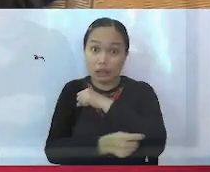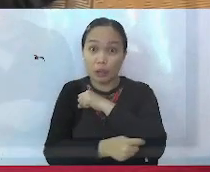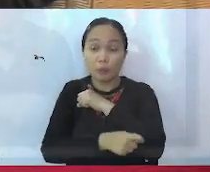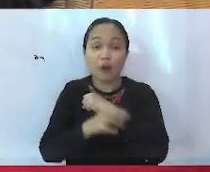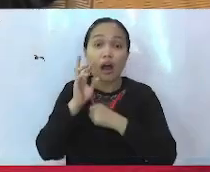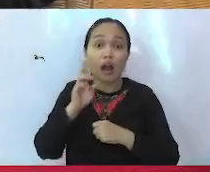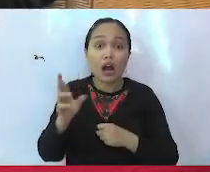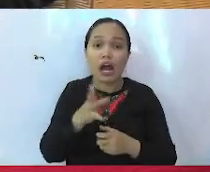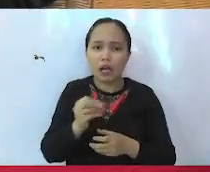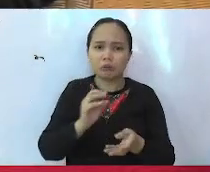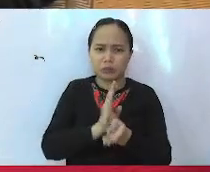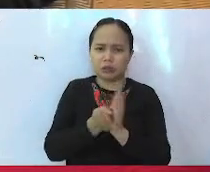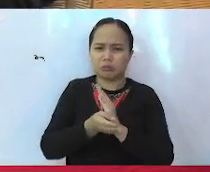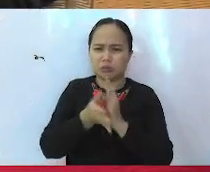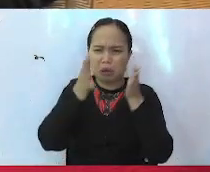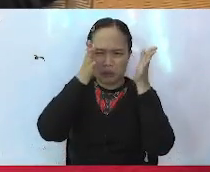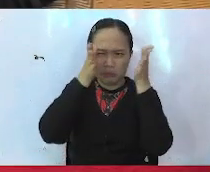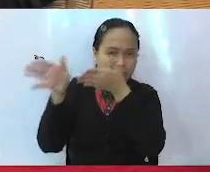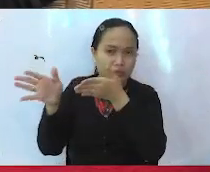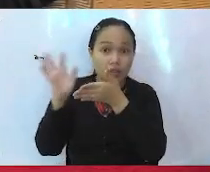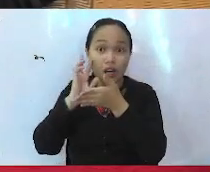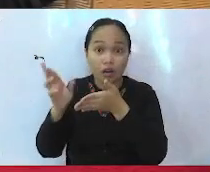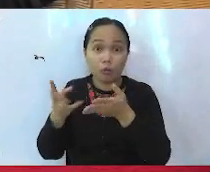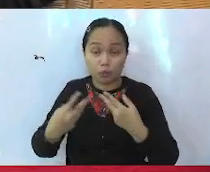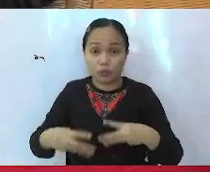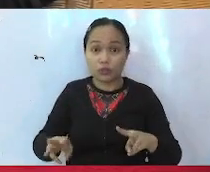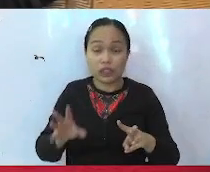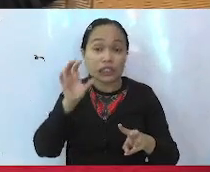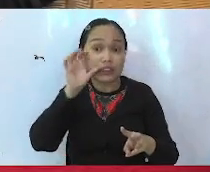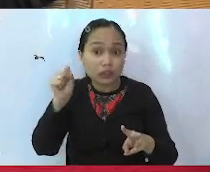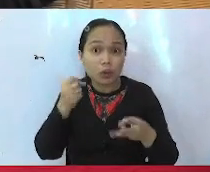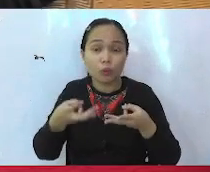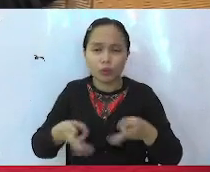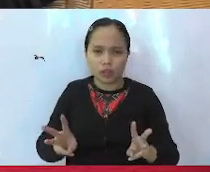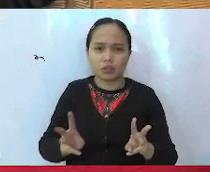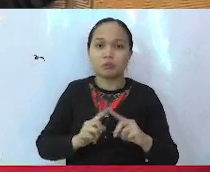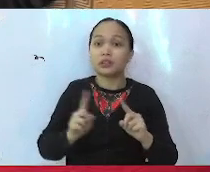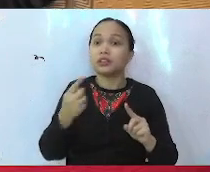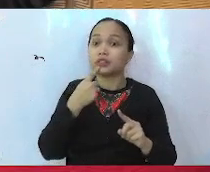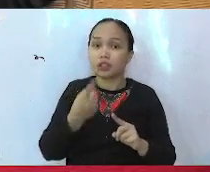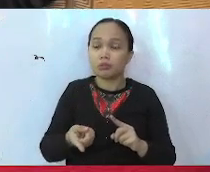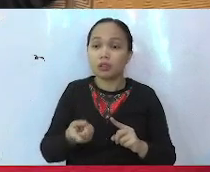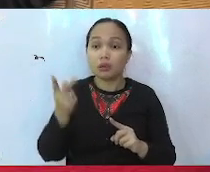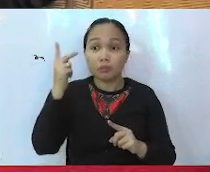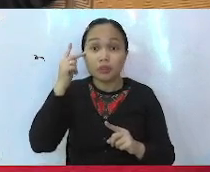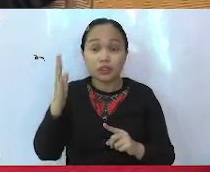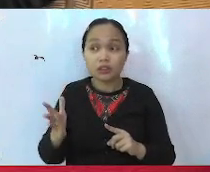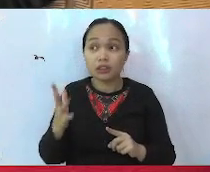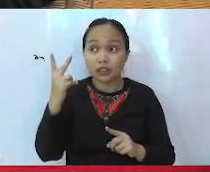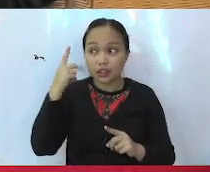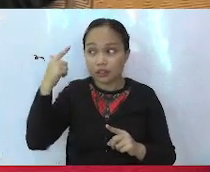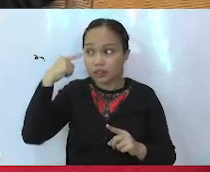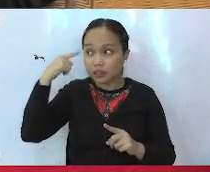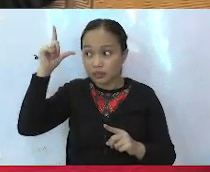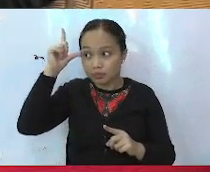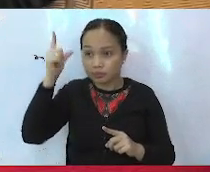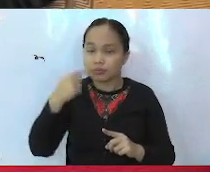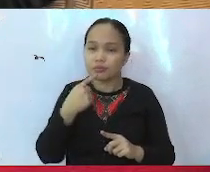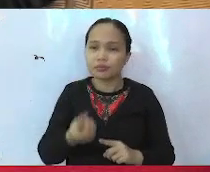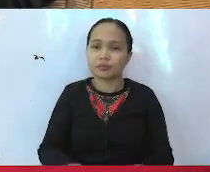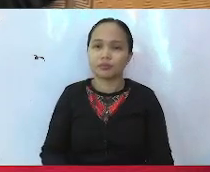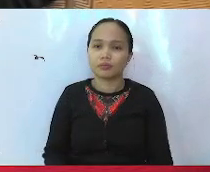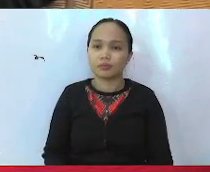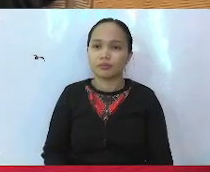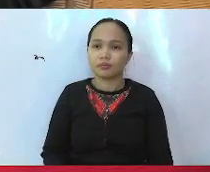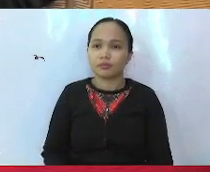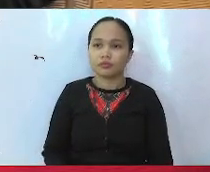his trap. Yes. Yeah. Yes. It could happen. Yes, you know, Pastor Hill made a comment here. I just want to read it.